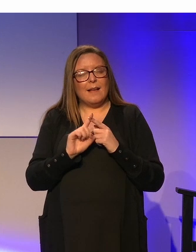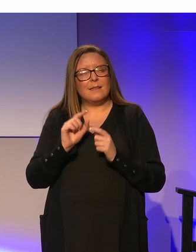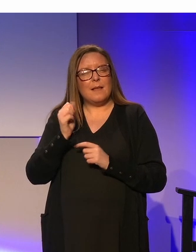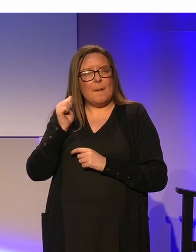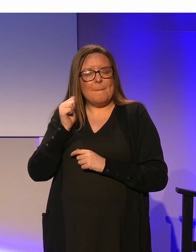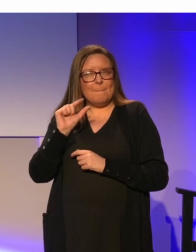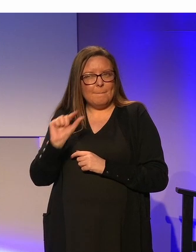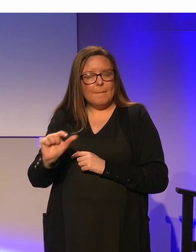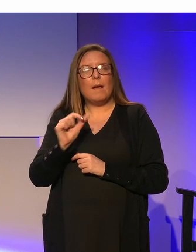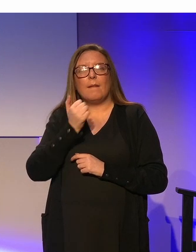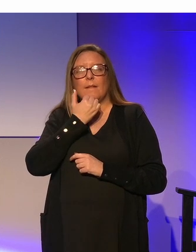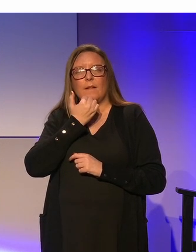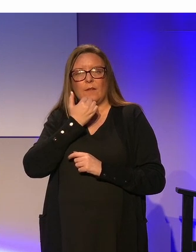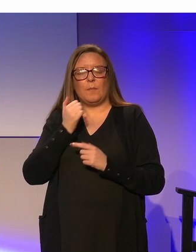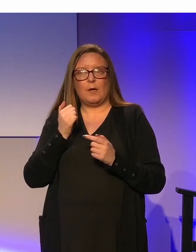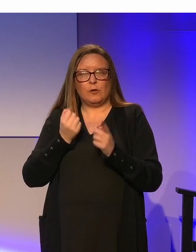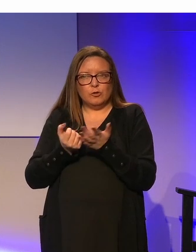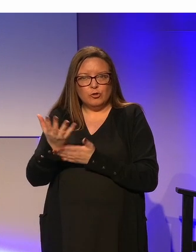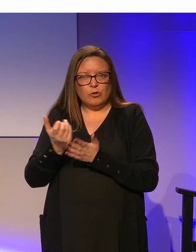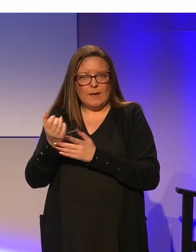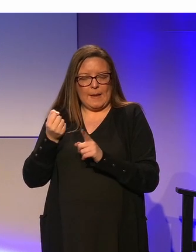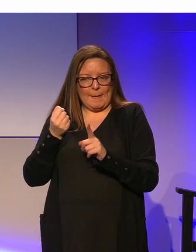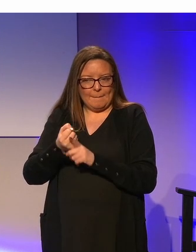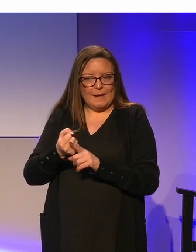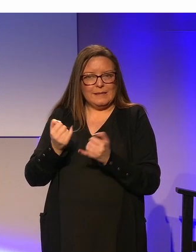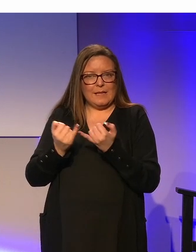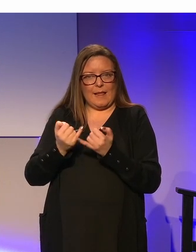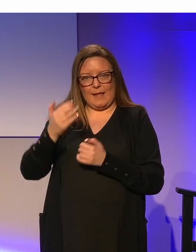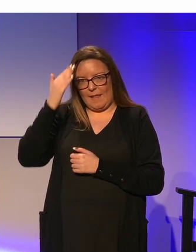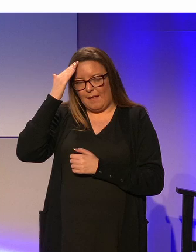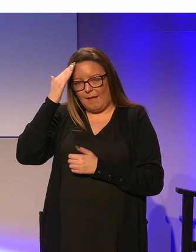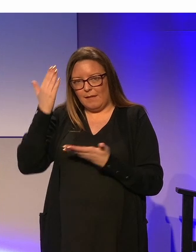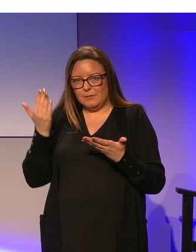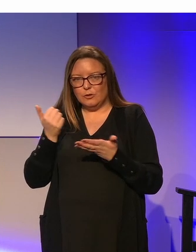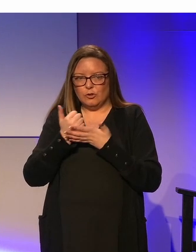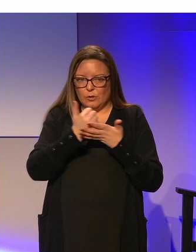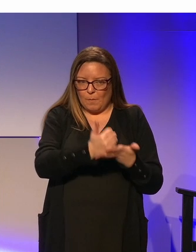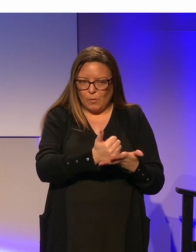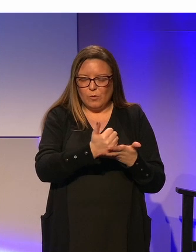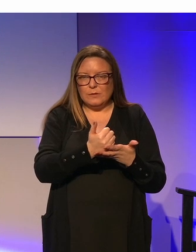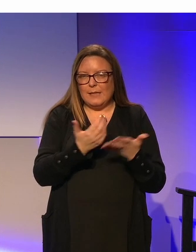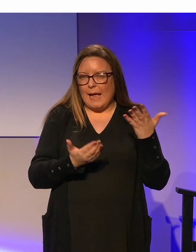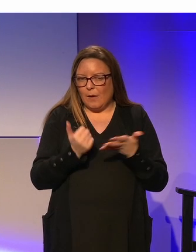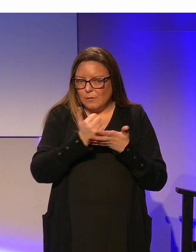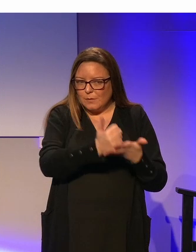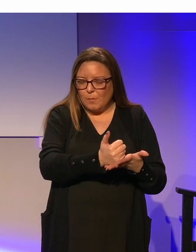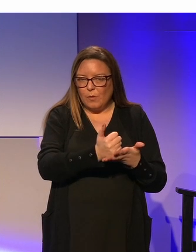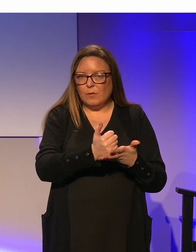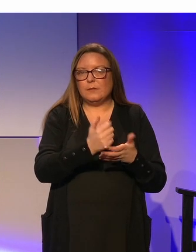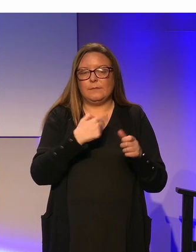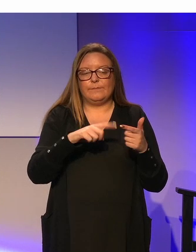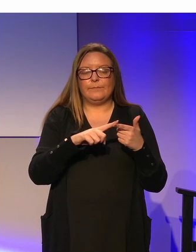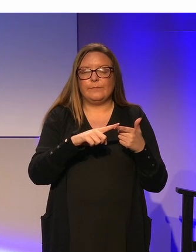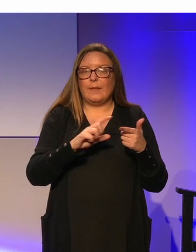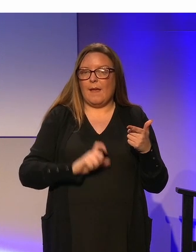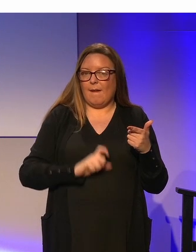minority who were describing impacts like knowledge of how to support learners with special needs,